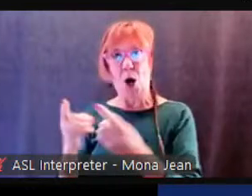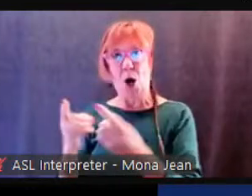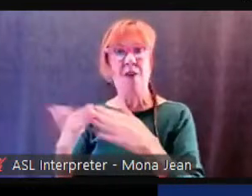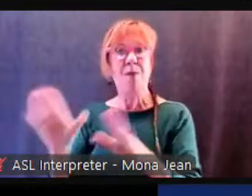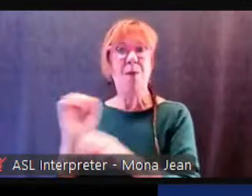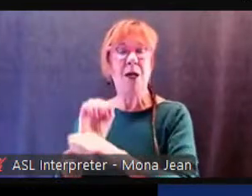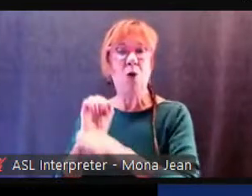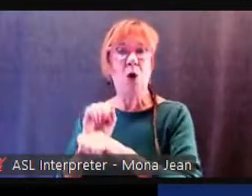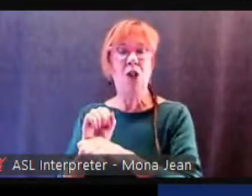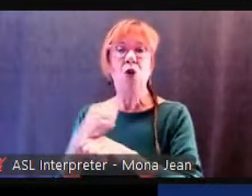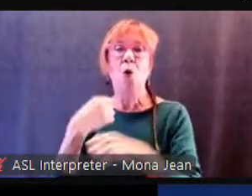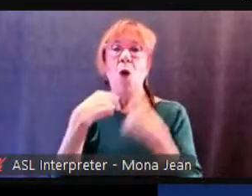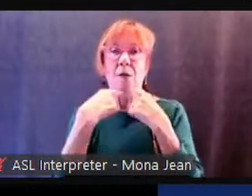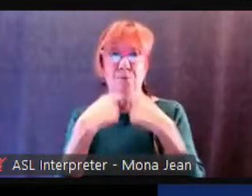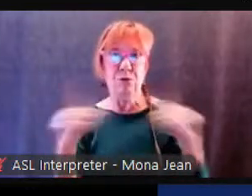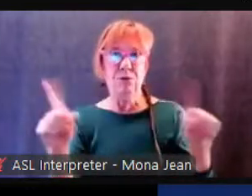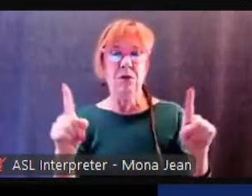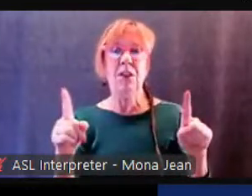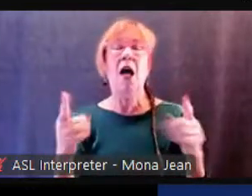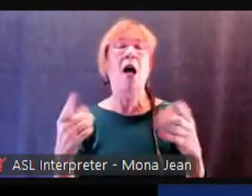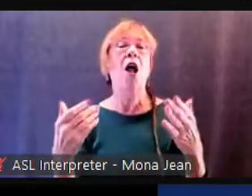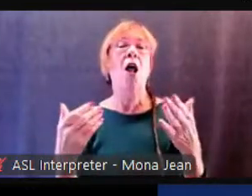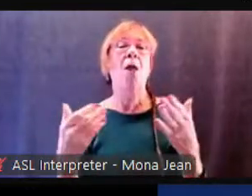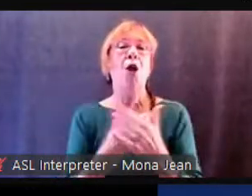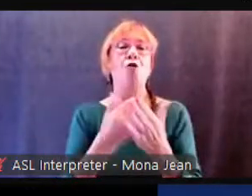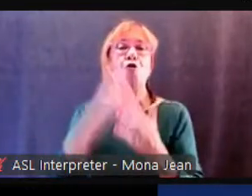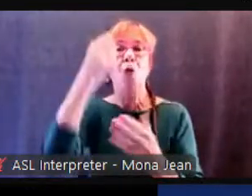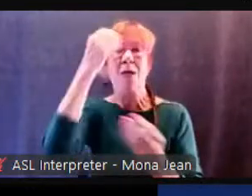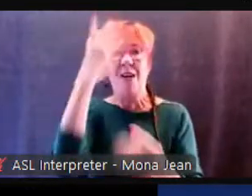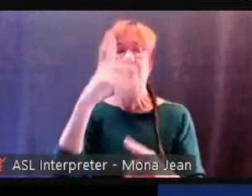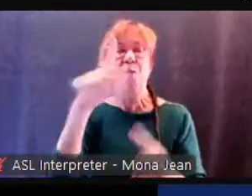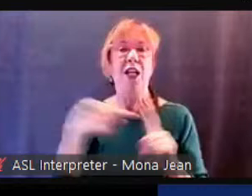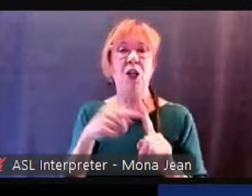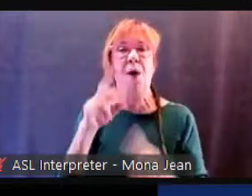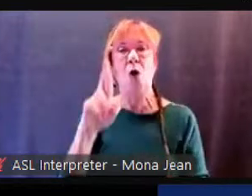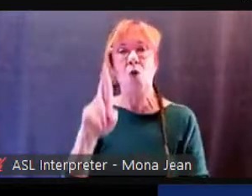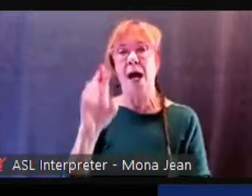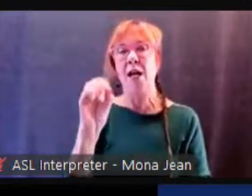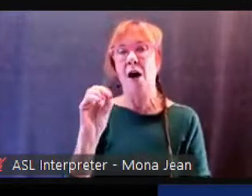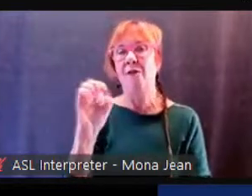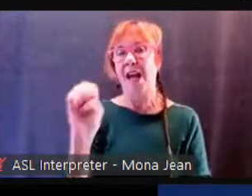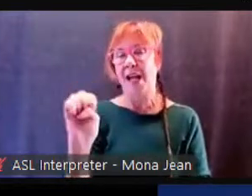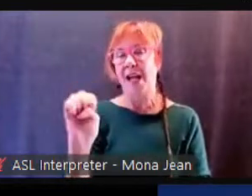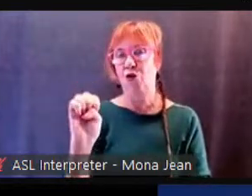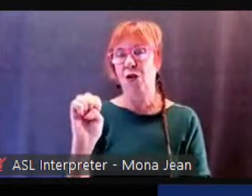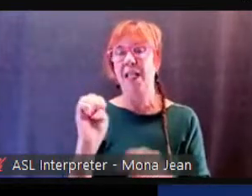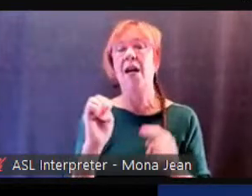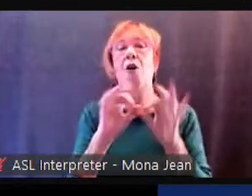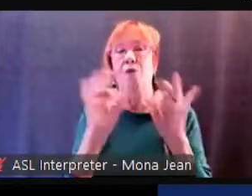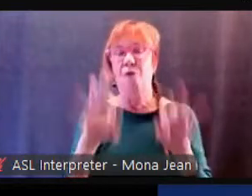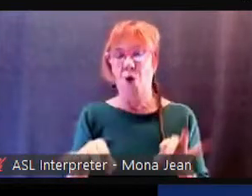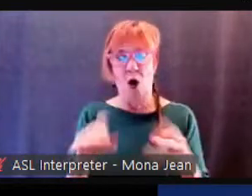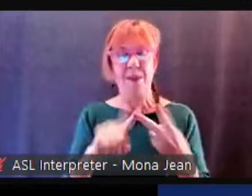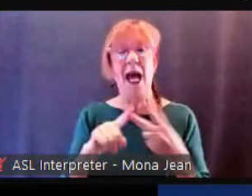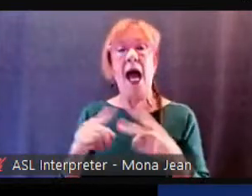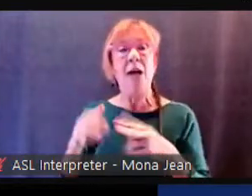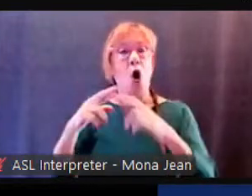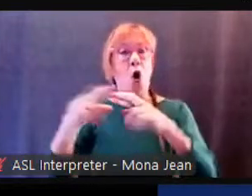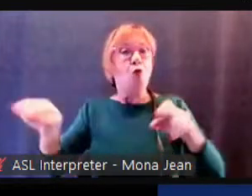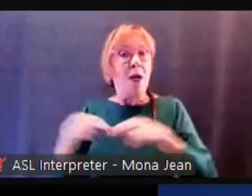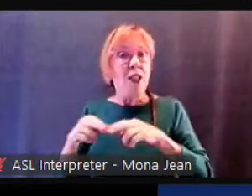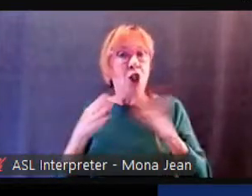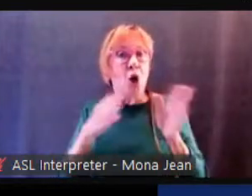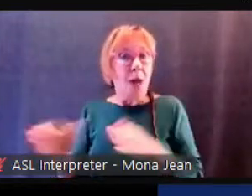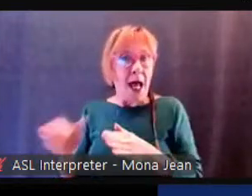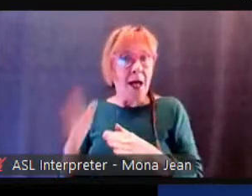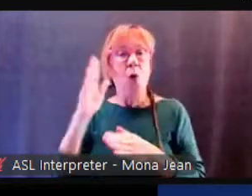latest about the rate of right of entry forms are being processed, and regional planning will share about rebuilding plans. As a